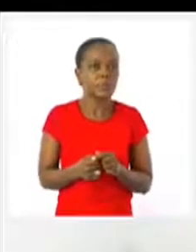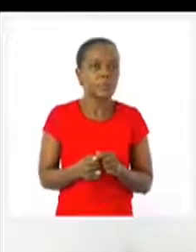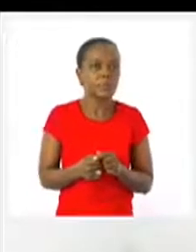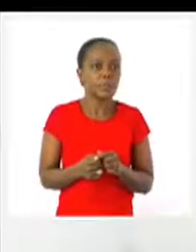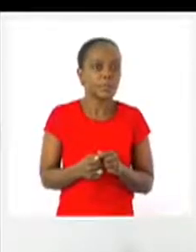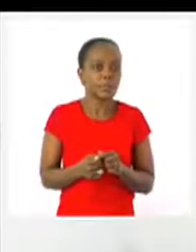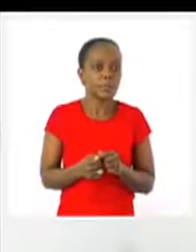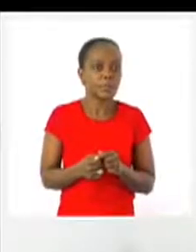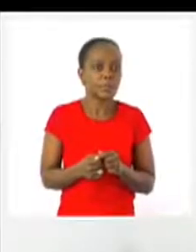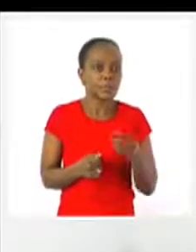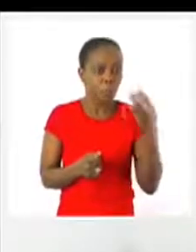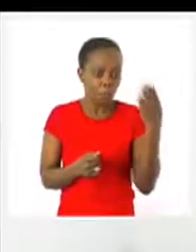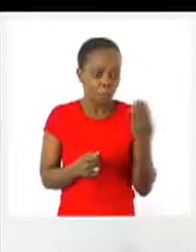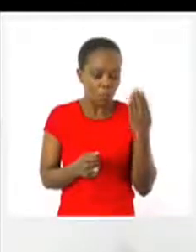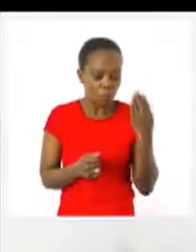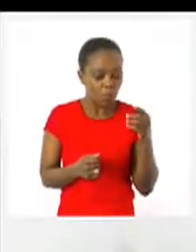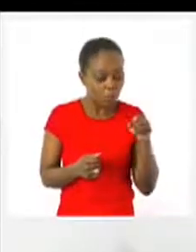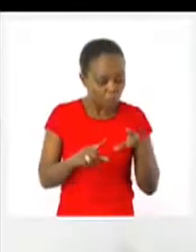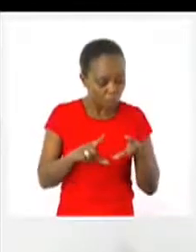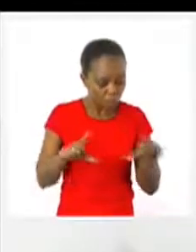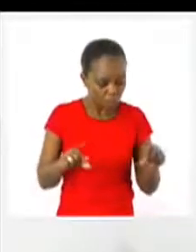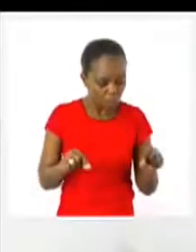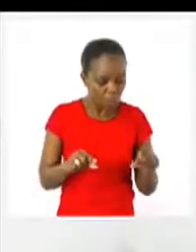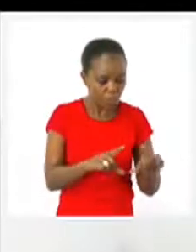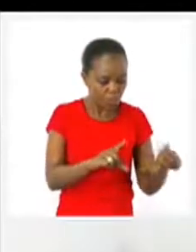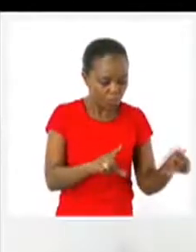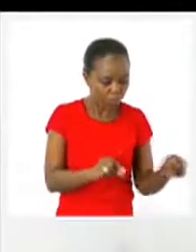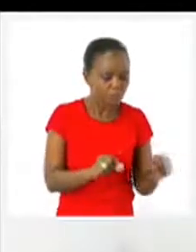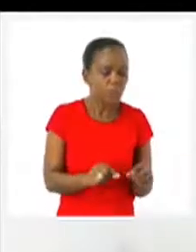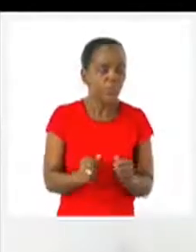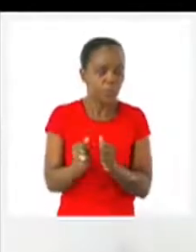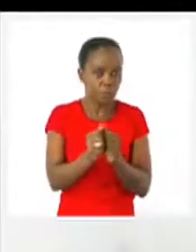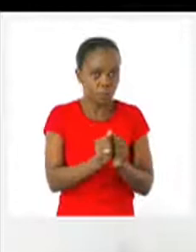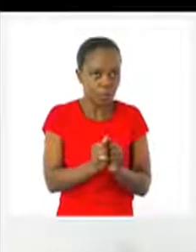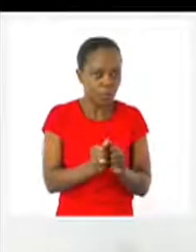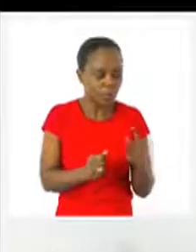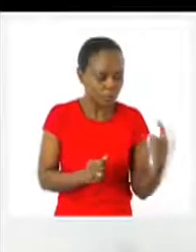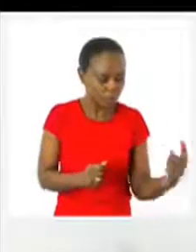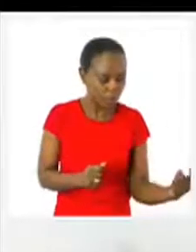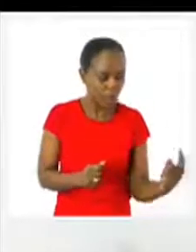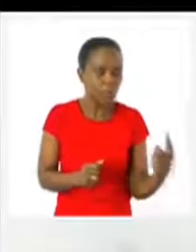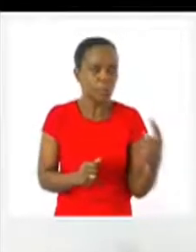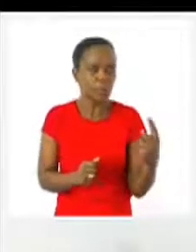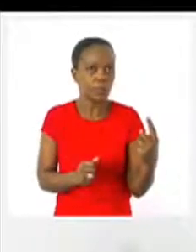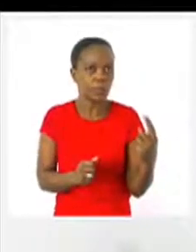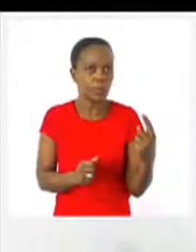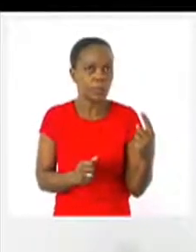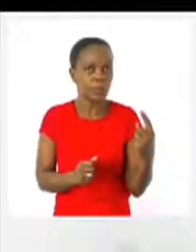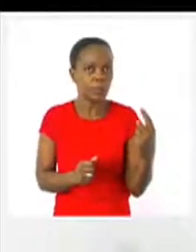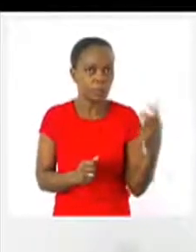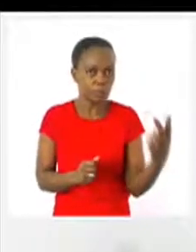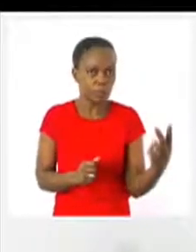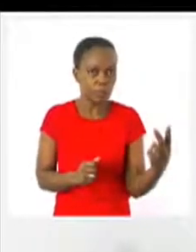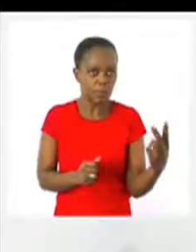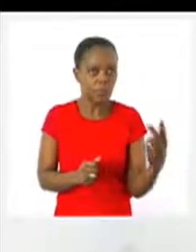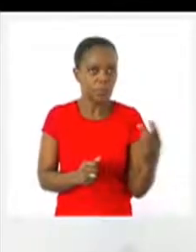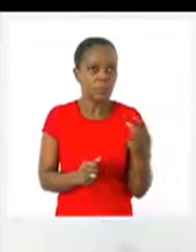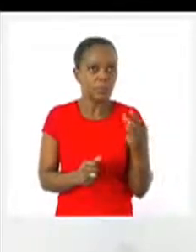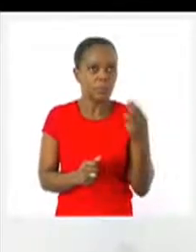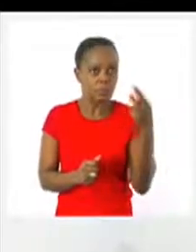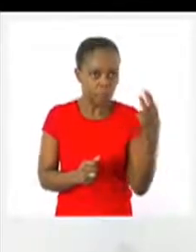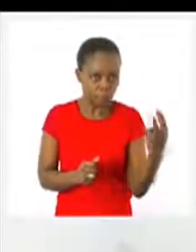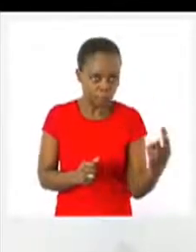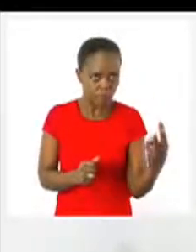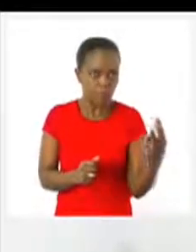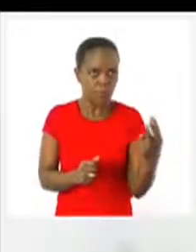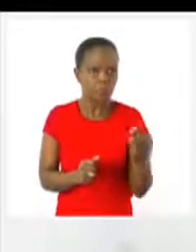it is the blue box. Let us count together. 1, 2,